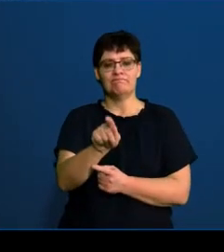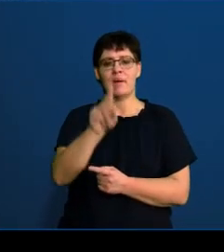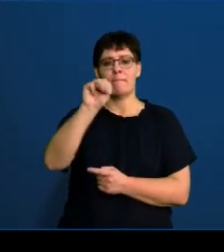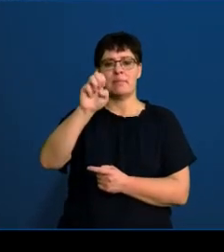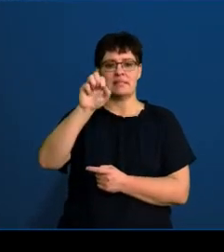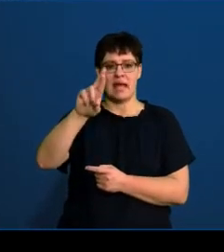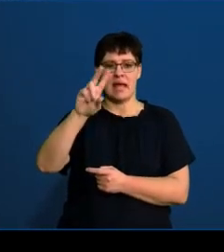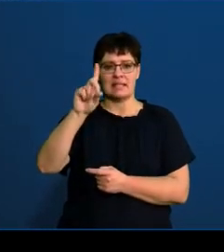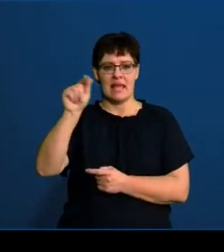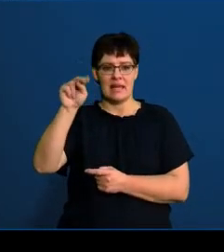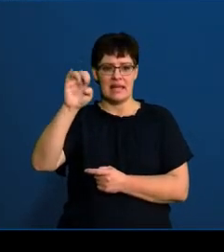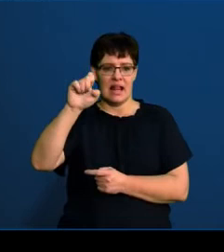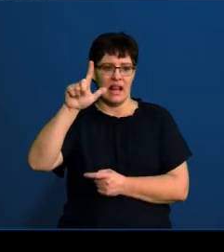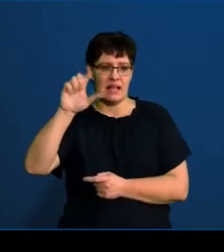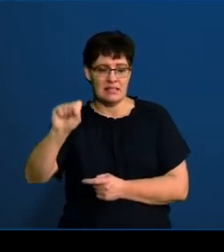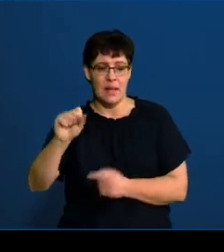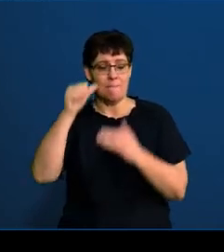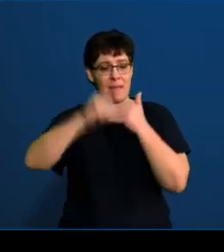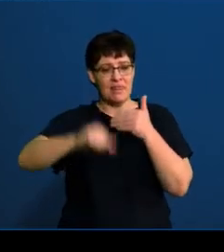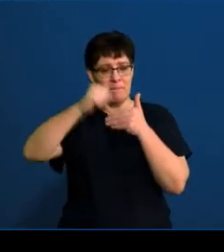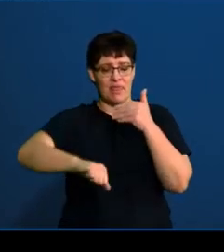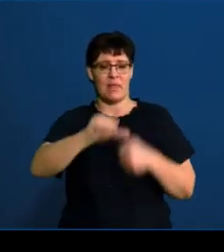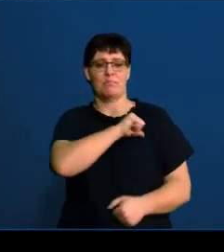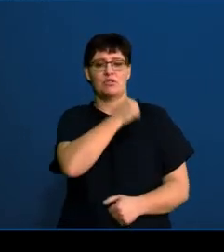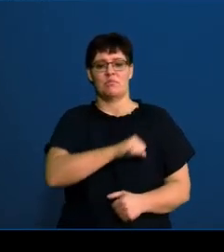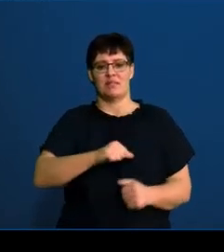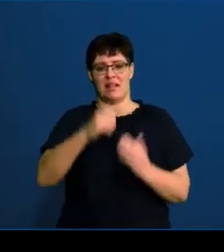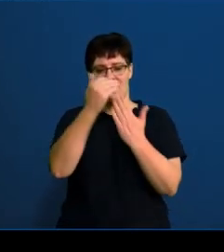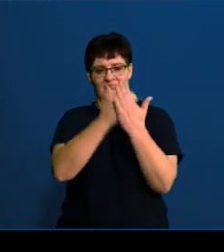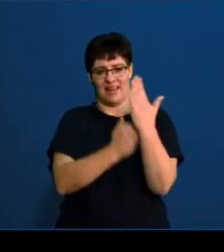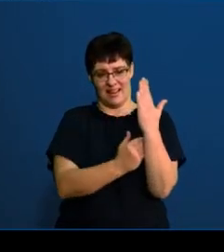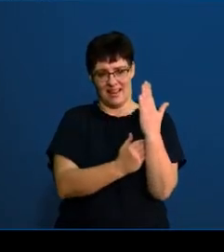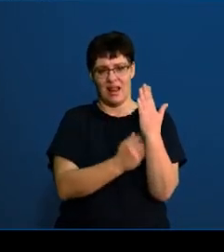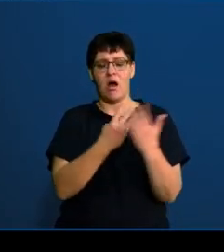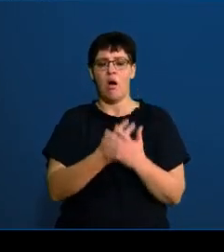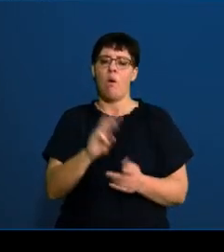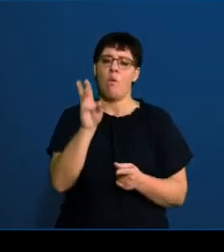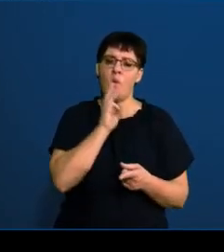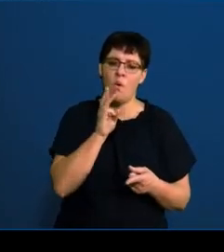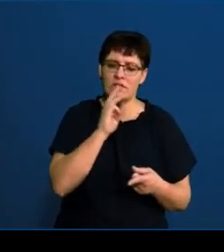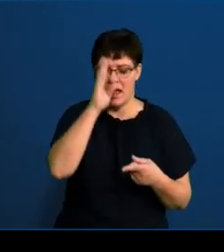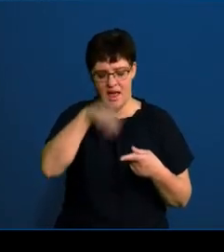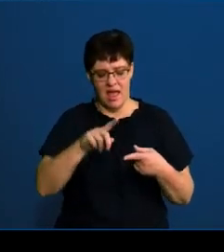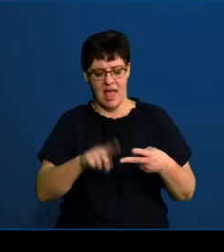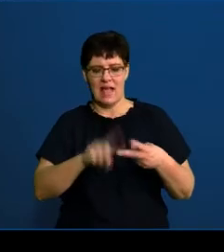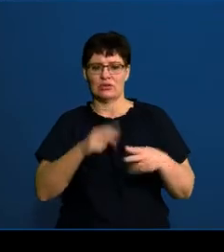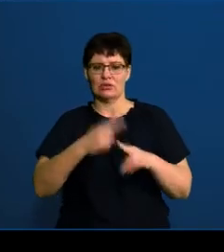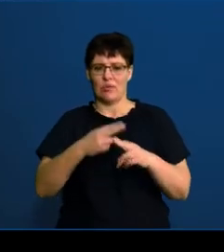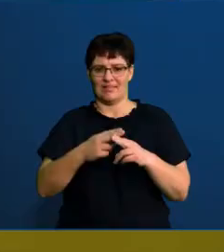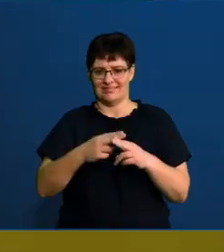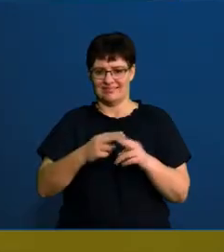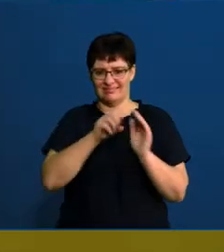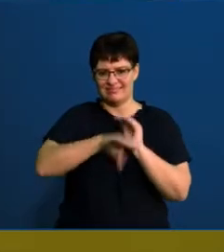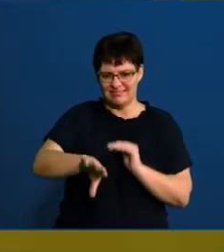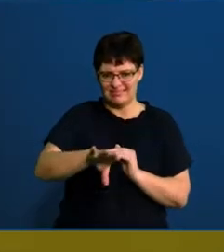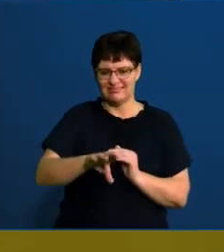Daniel's monthly municipal statement, including the residential water and sewer tariff table. That's